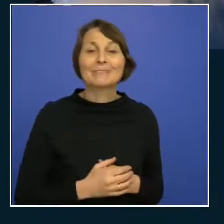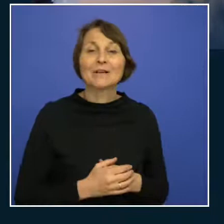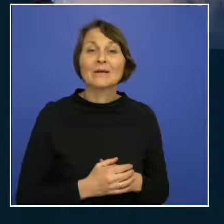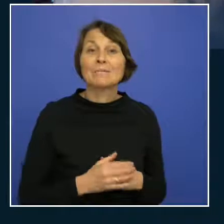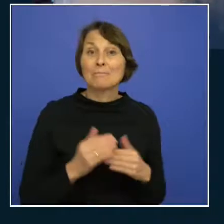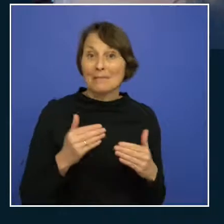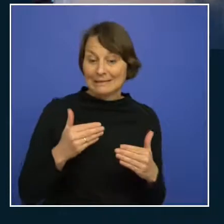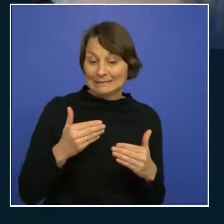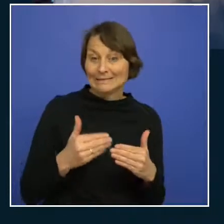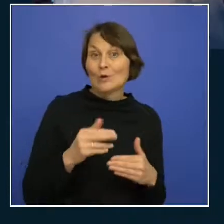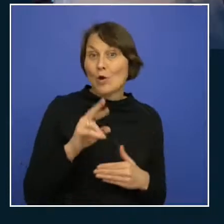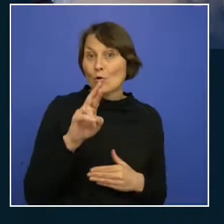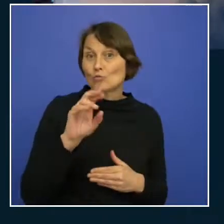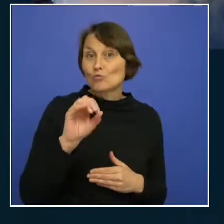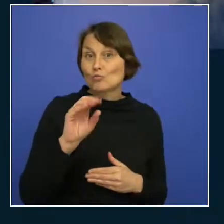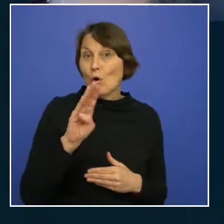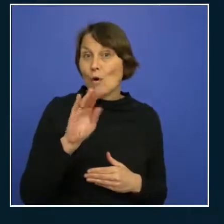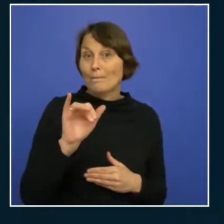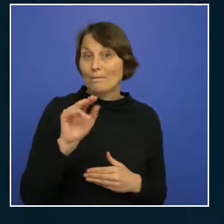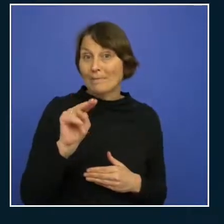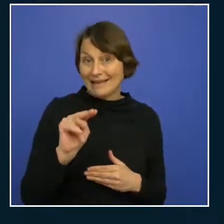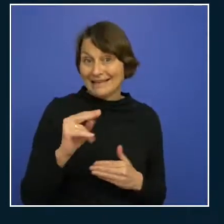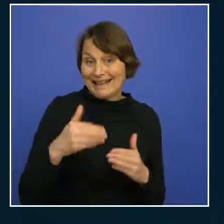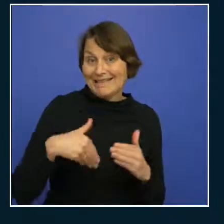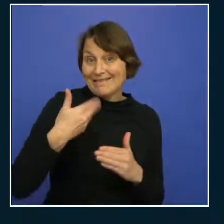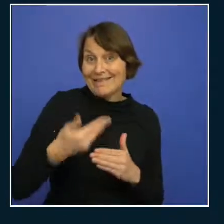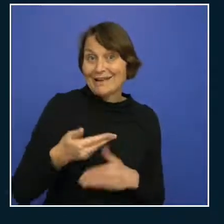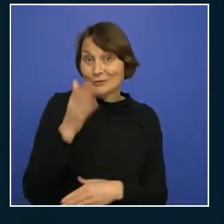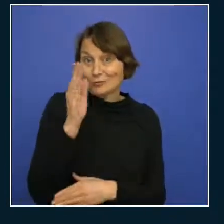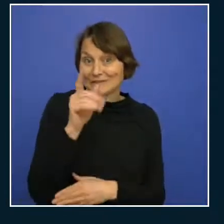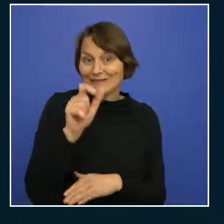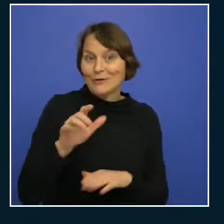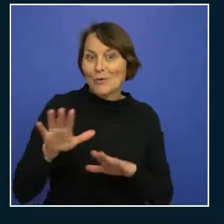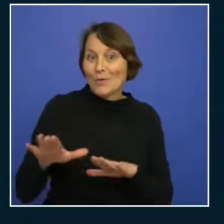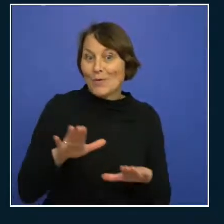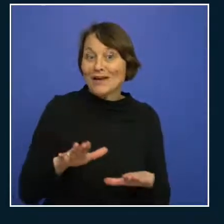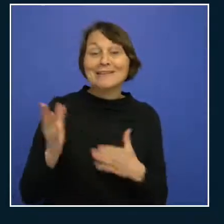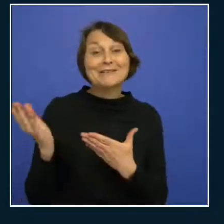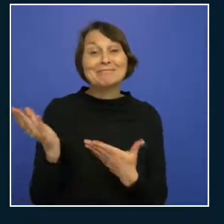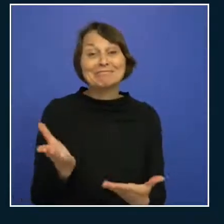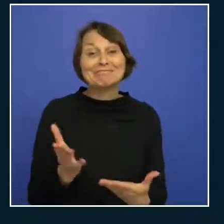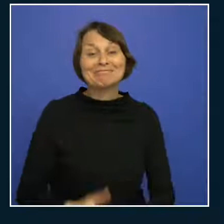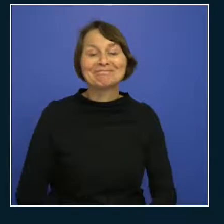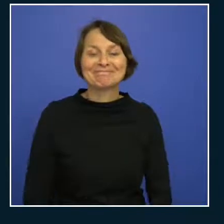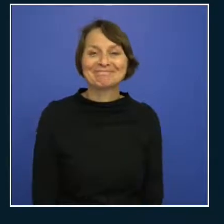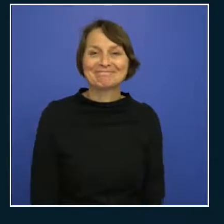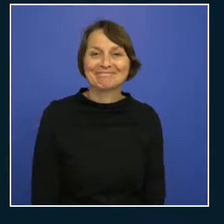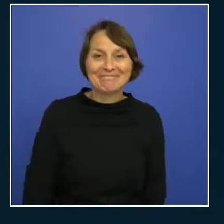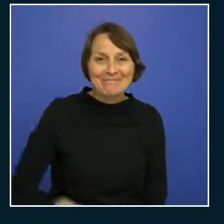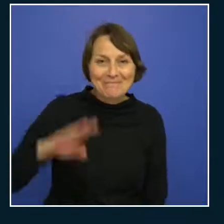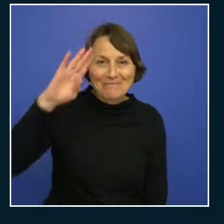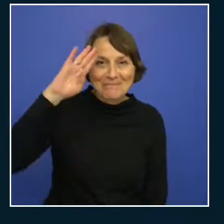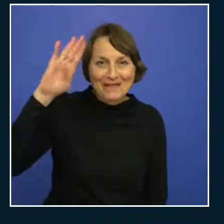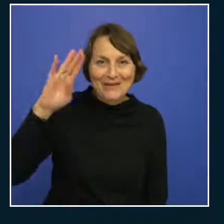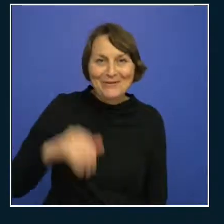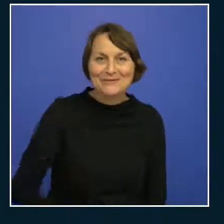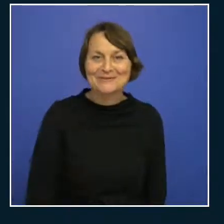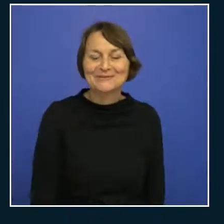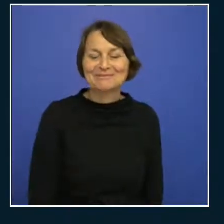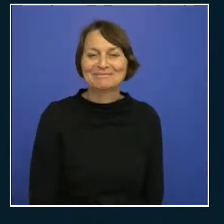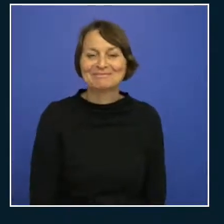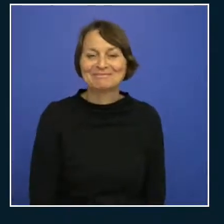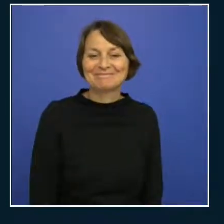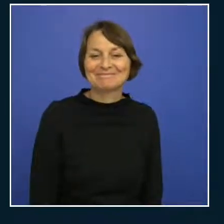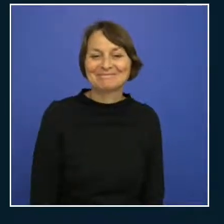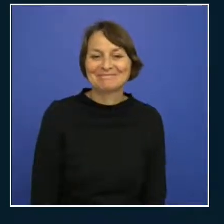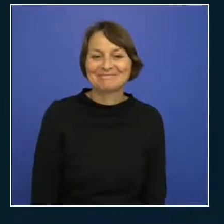already waiting behind the scenes. So let's bring him in. Hey, hi guys. Good evening, Robin. Good evening. Hi,